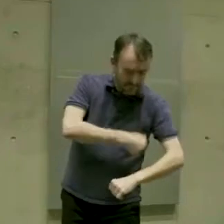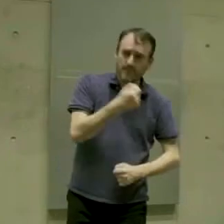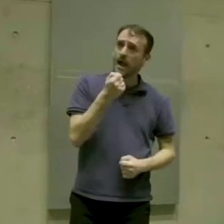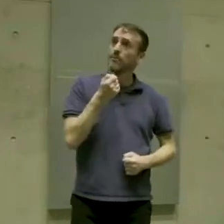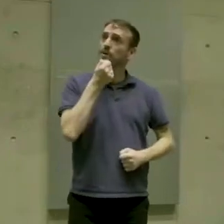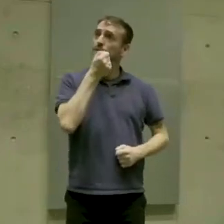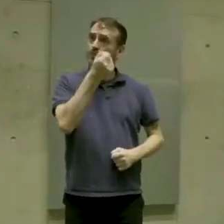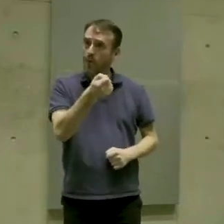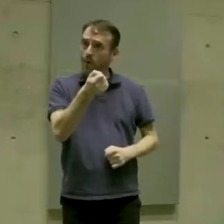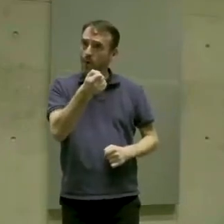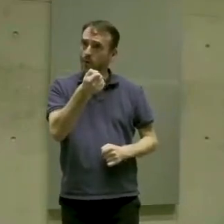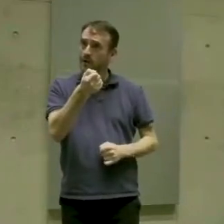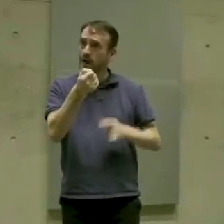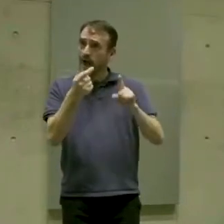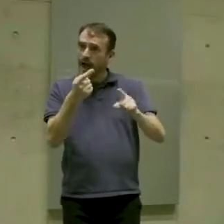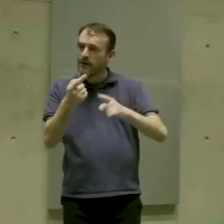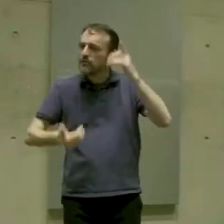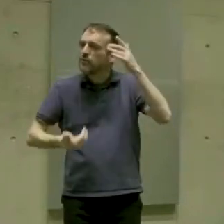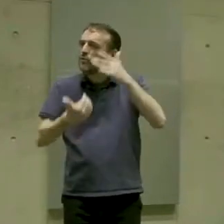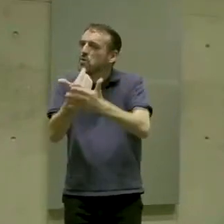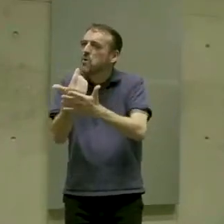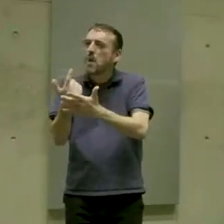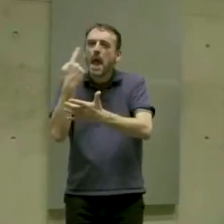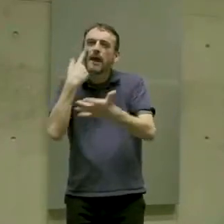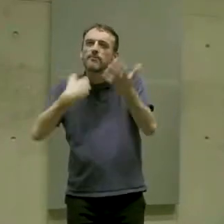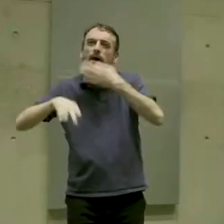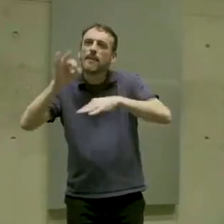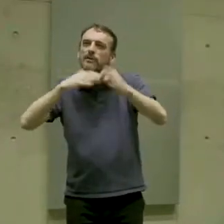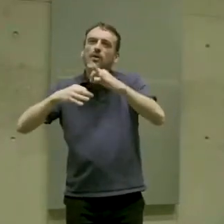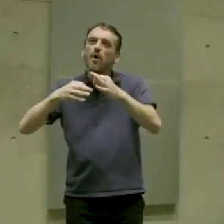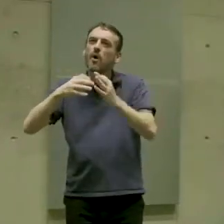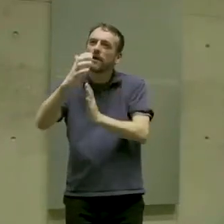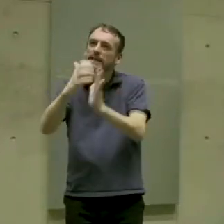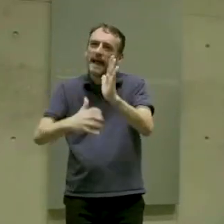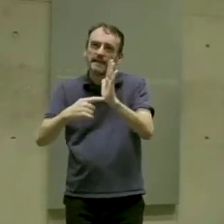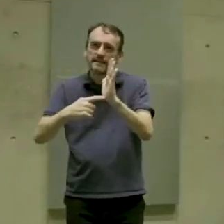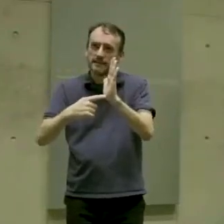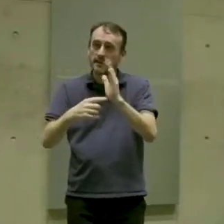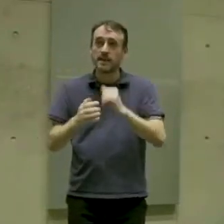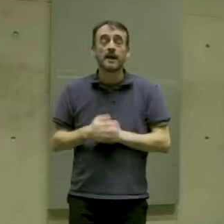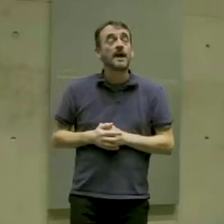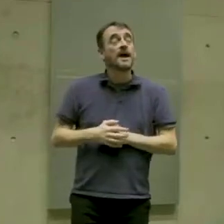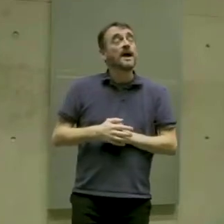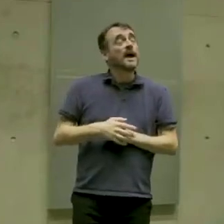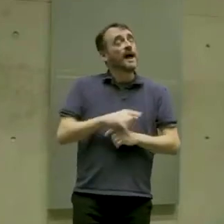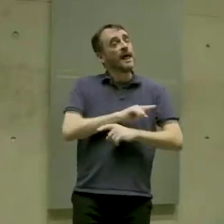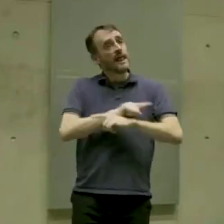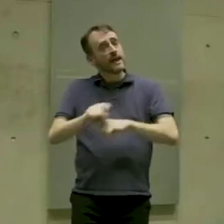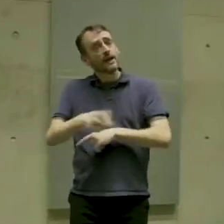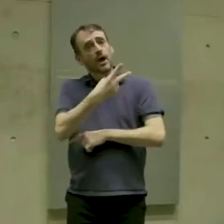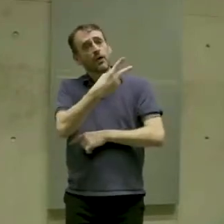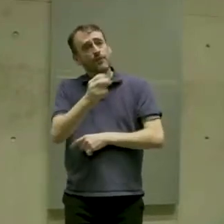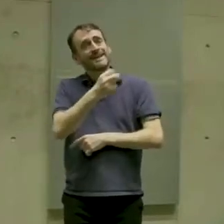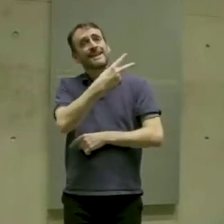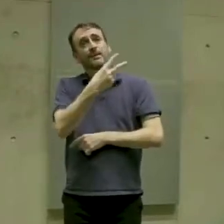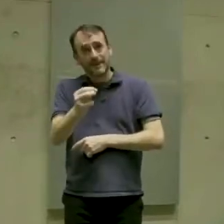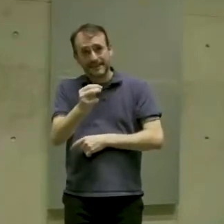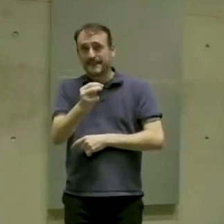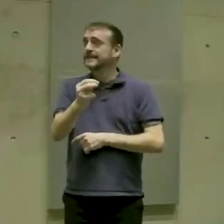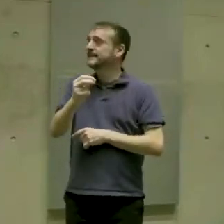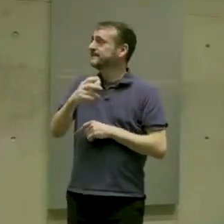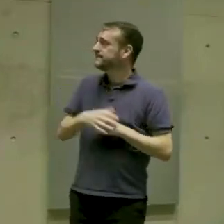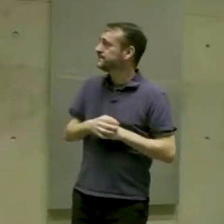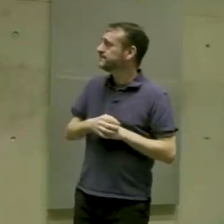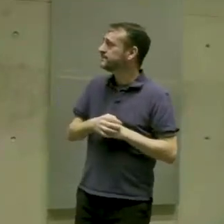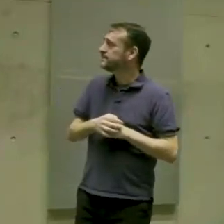most famously experimental. And then came the spring of 2020. Several things happened that year, the most